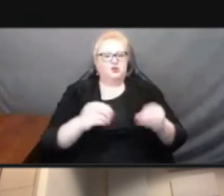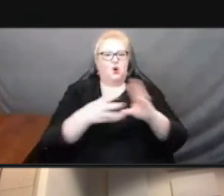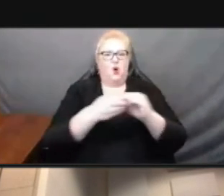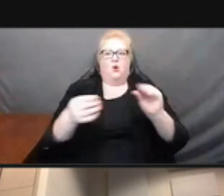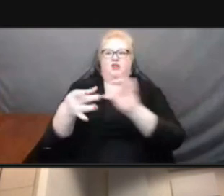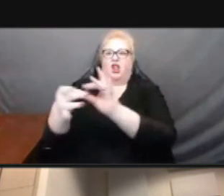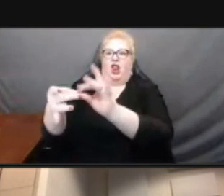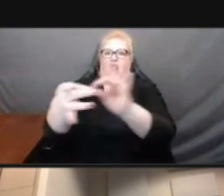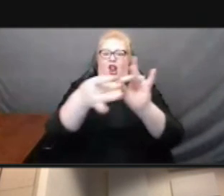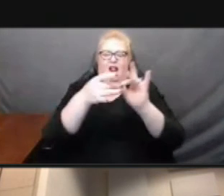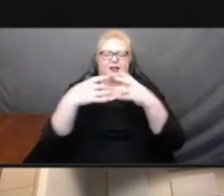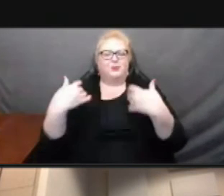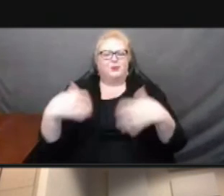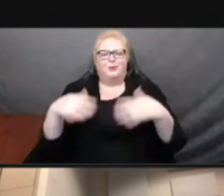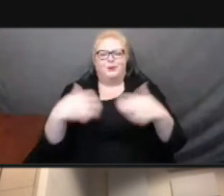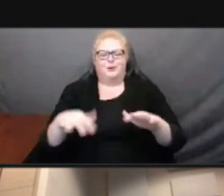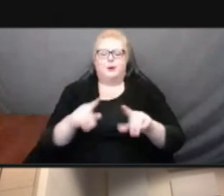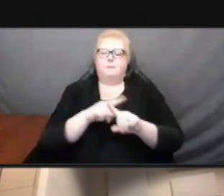organization.